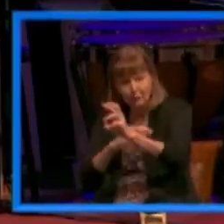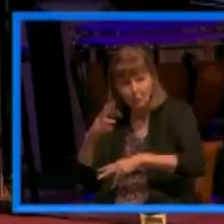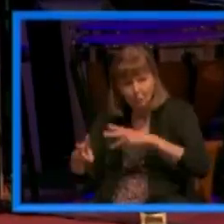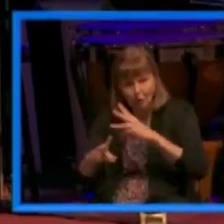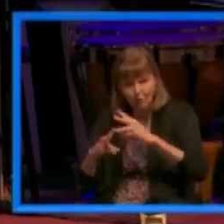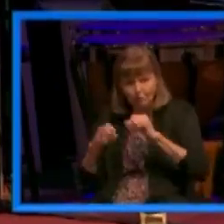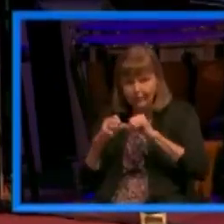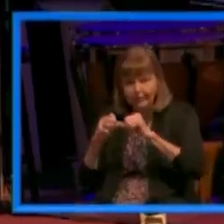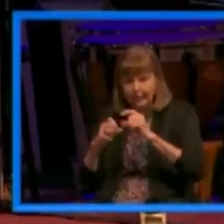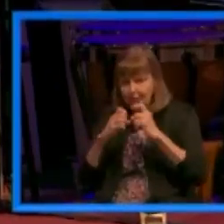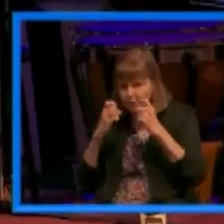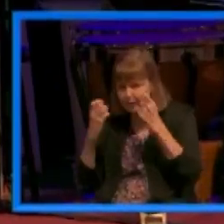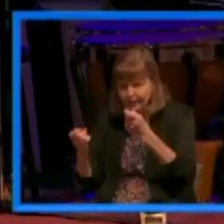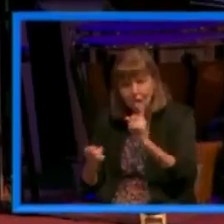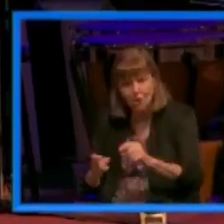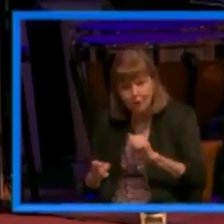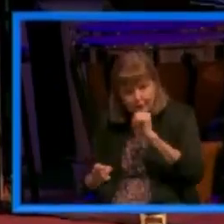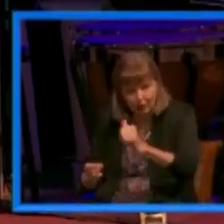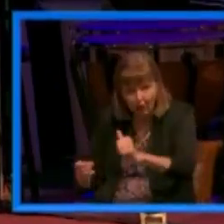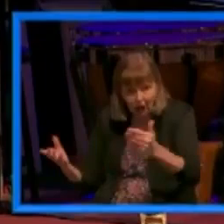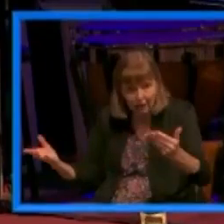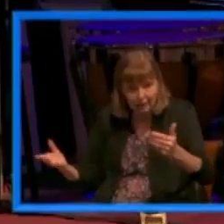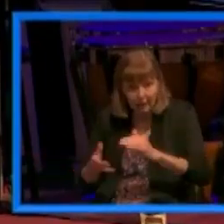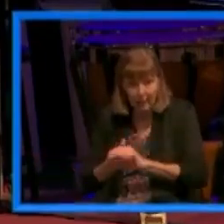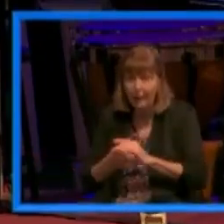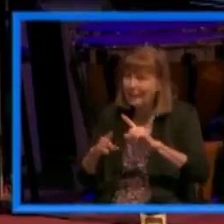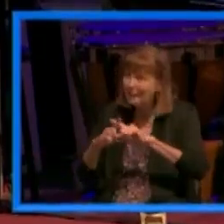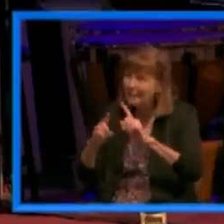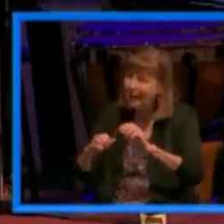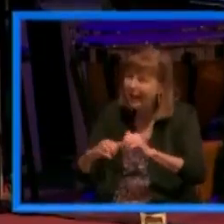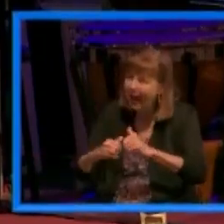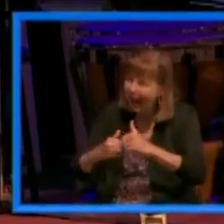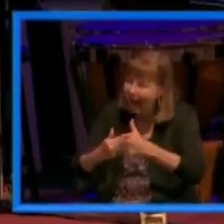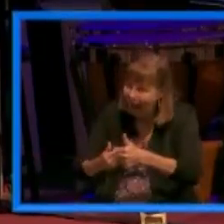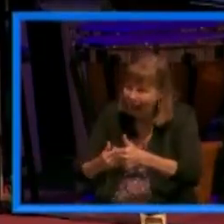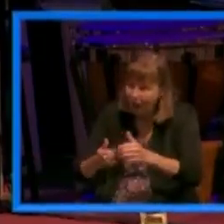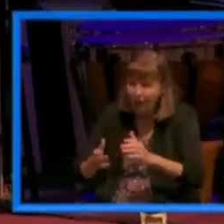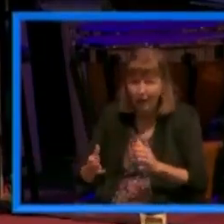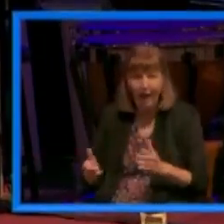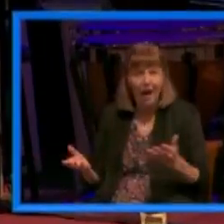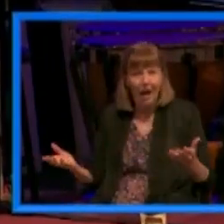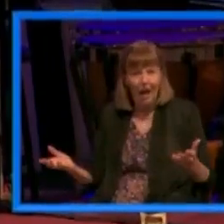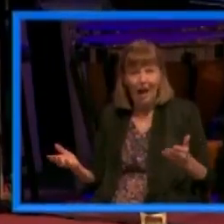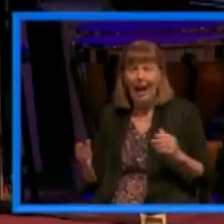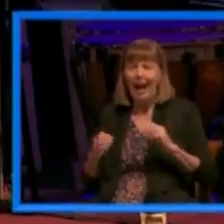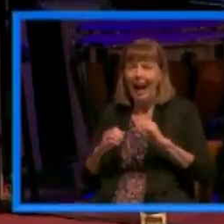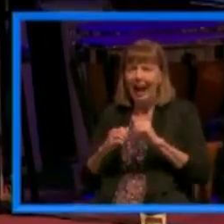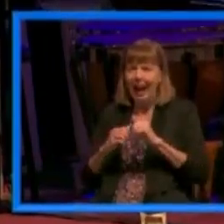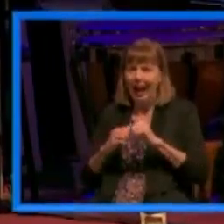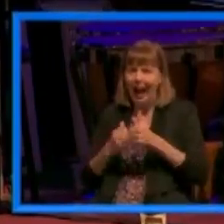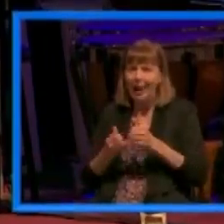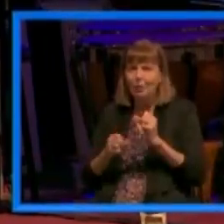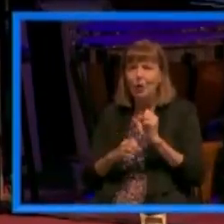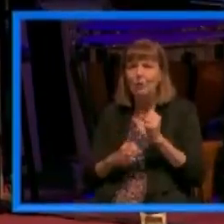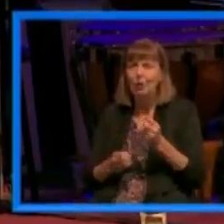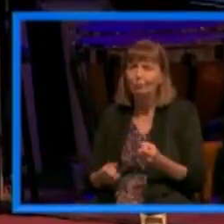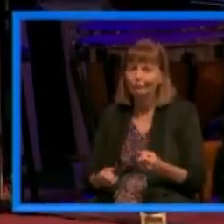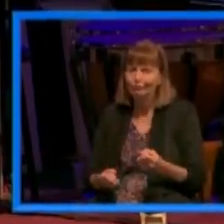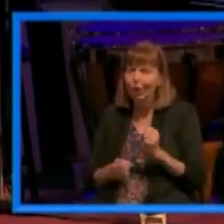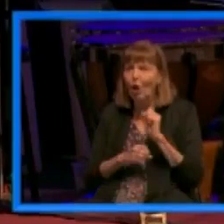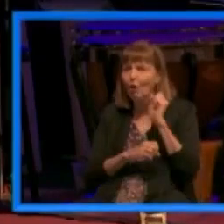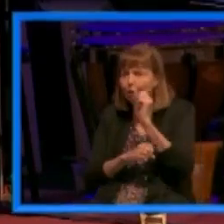so the question this morning is, how do we do it? How do we break? How do we go past? How do we move over the cycle